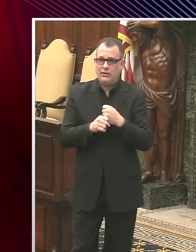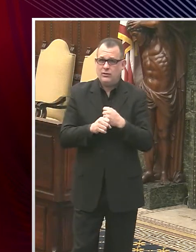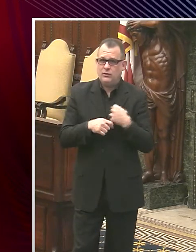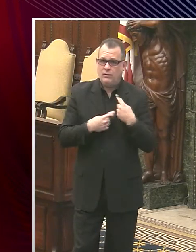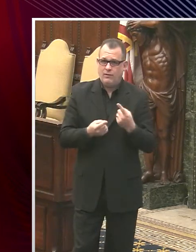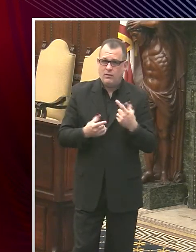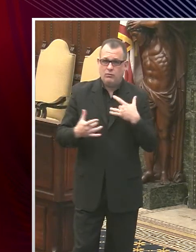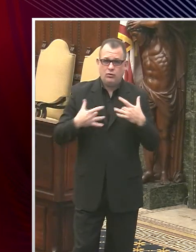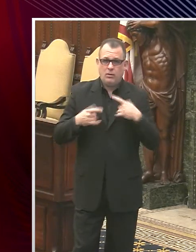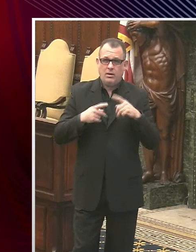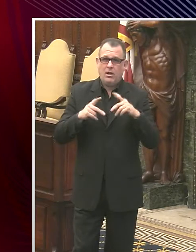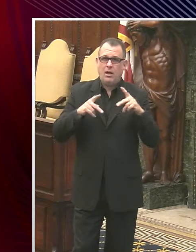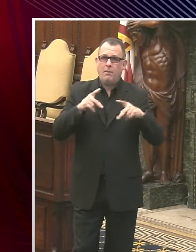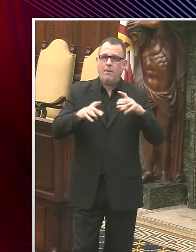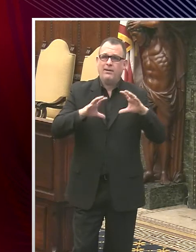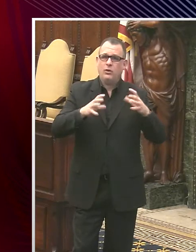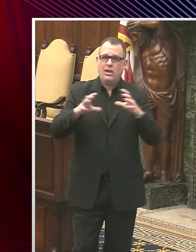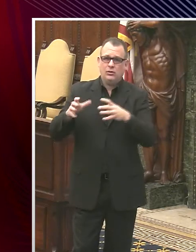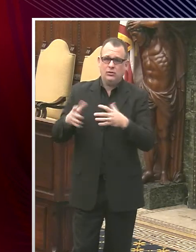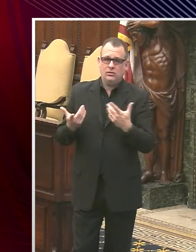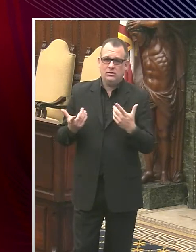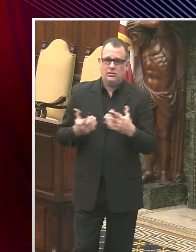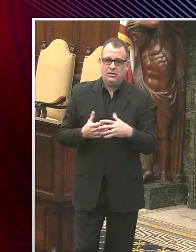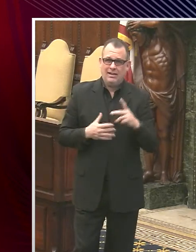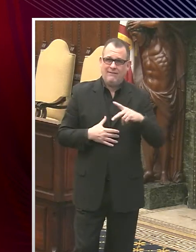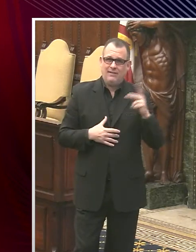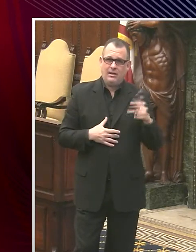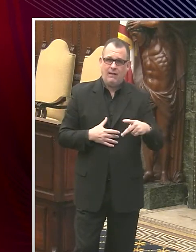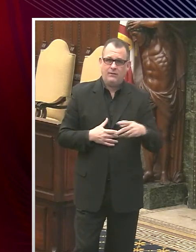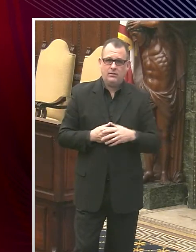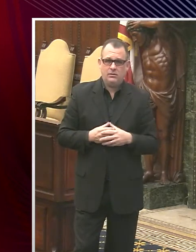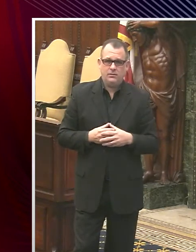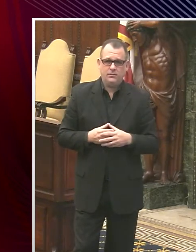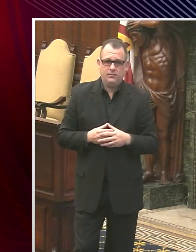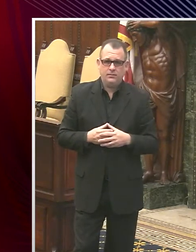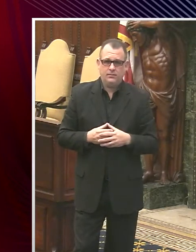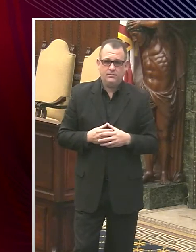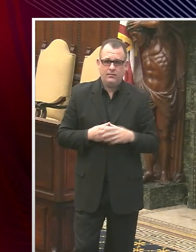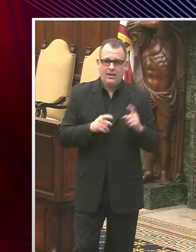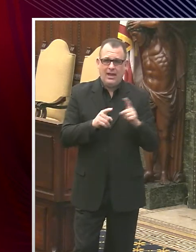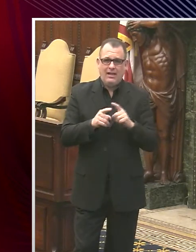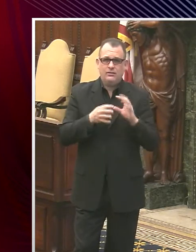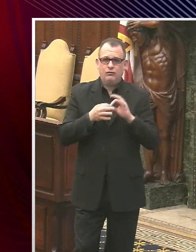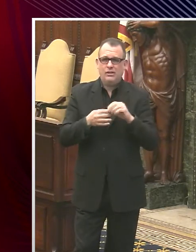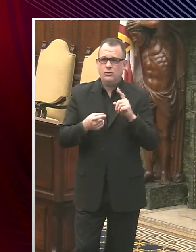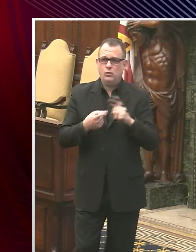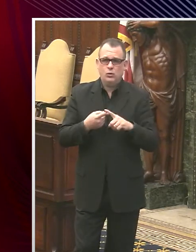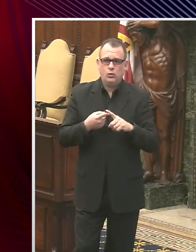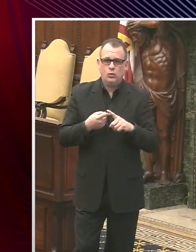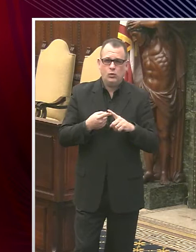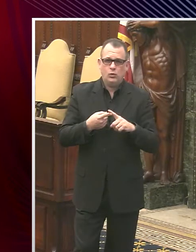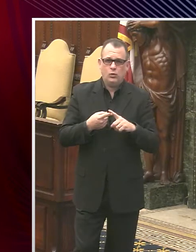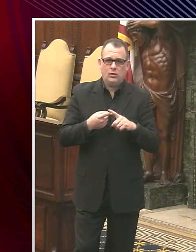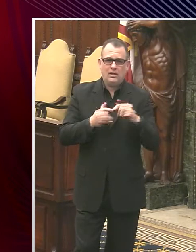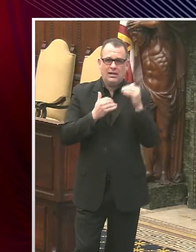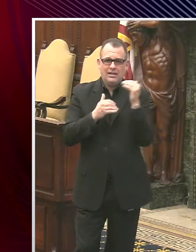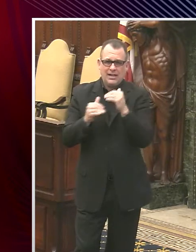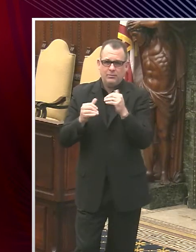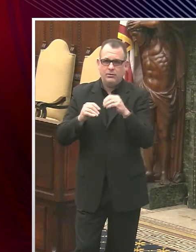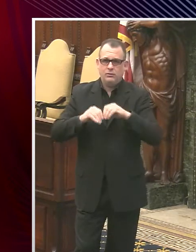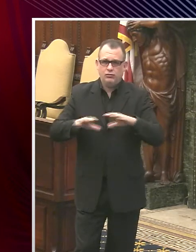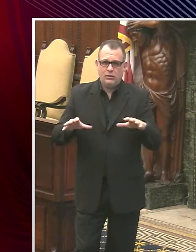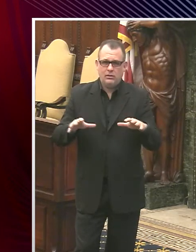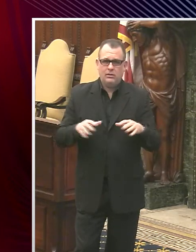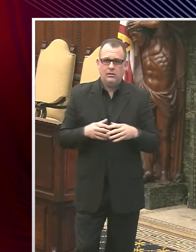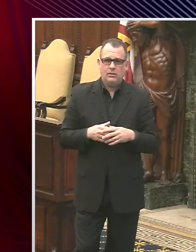the population density in Philadelphia and viral spread in the city. As it relates to your mitigation efforts, but I'm curious about your thoughts about